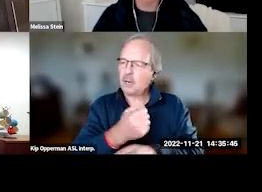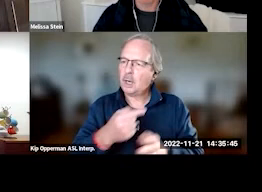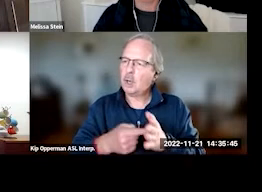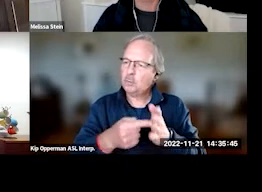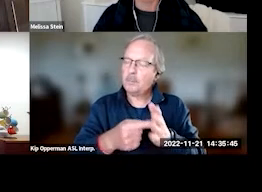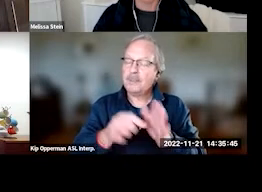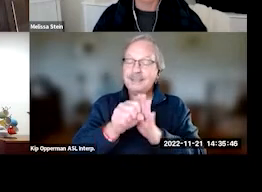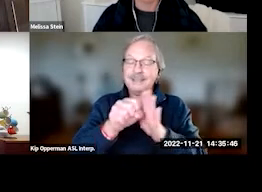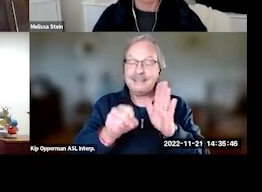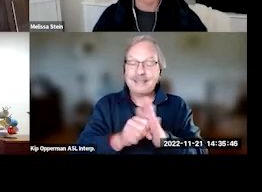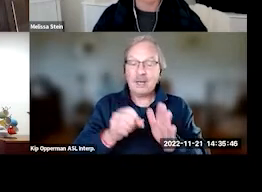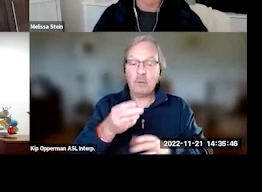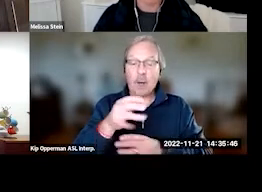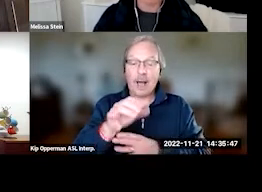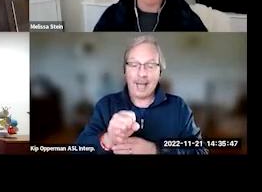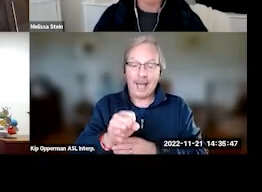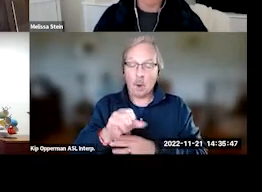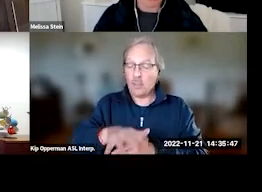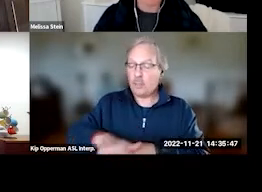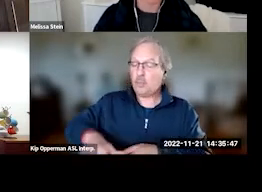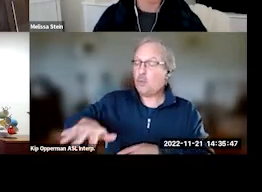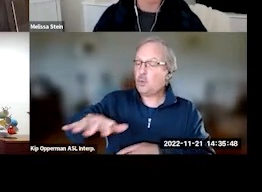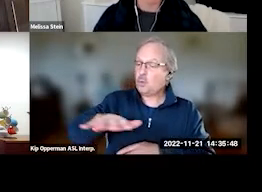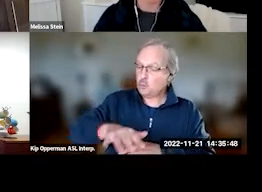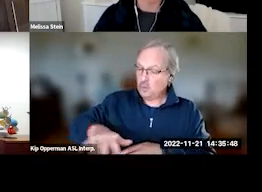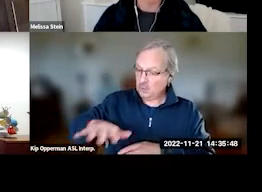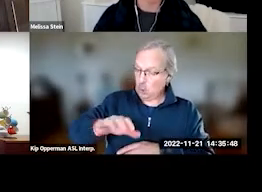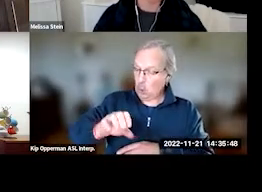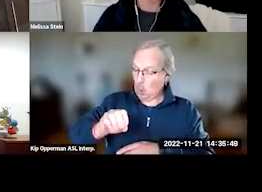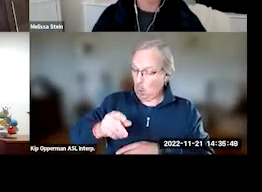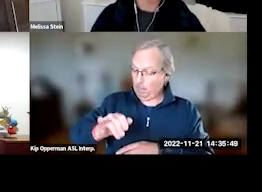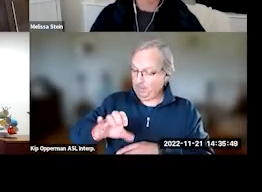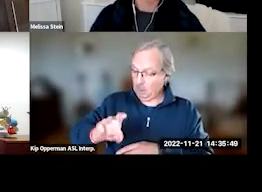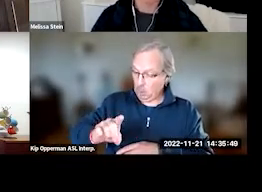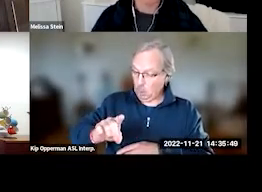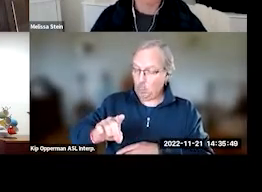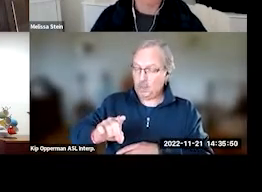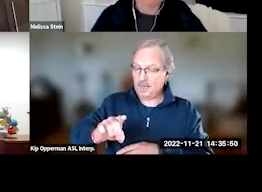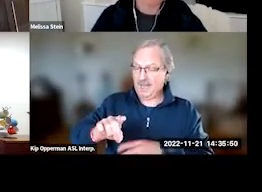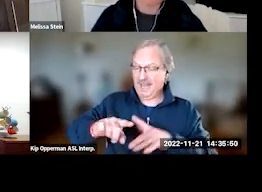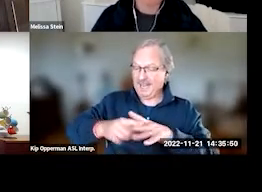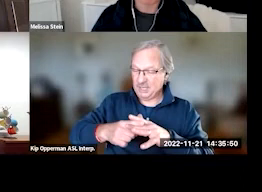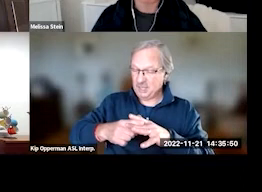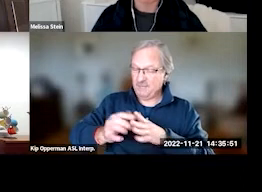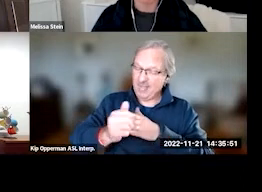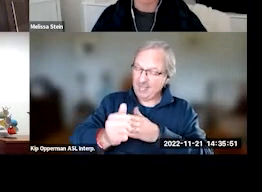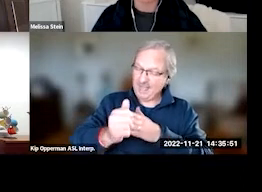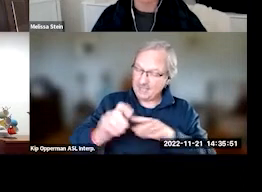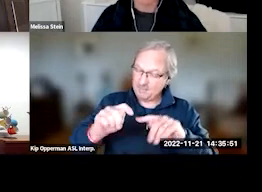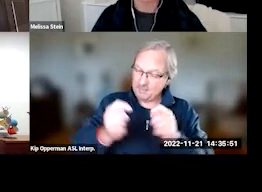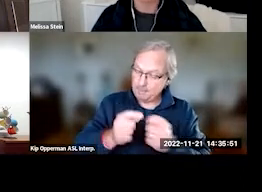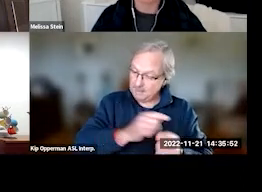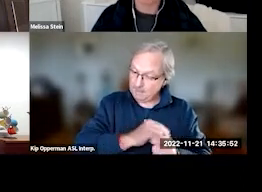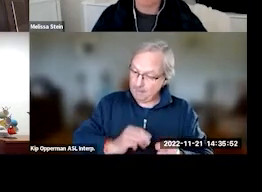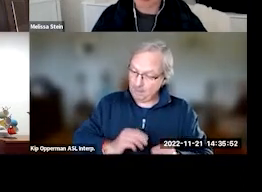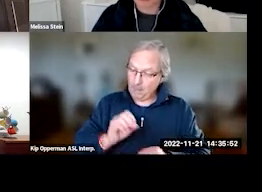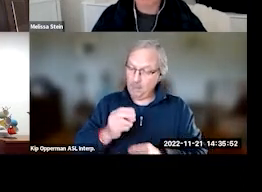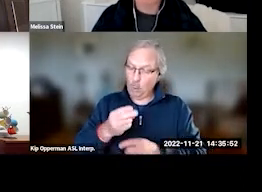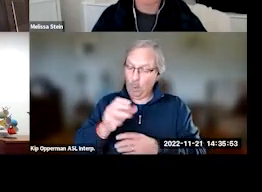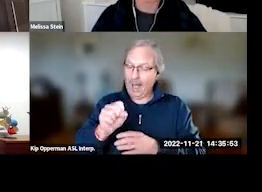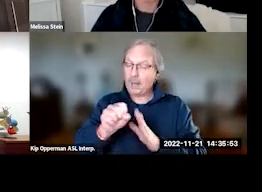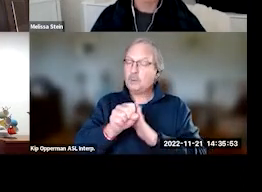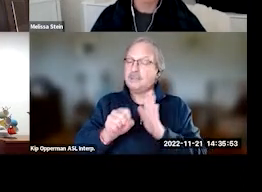Ohio on the Regional Judicial Opioid Initiative Leadership Team. Judge Durkin is a member of the Ohio State